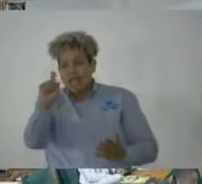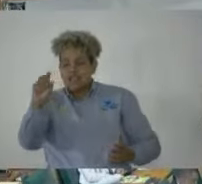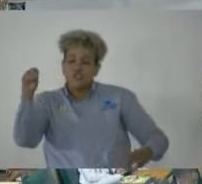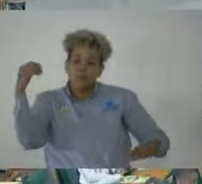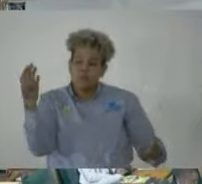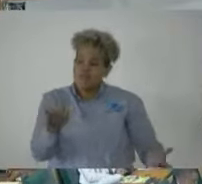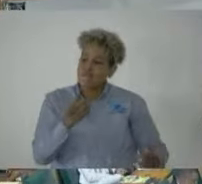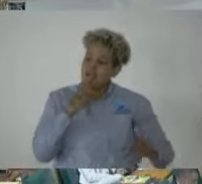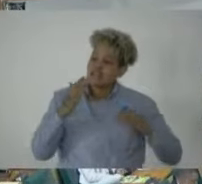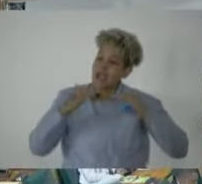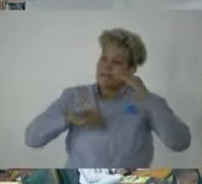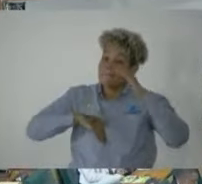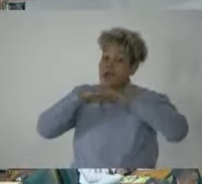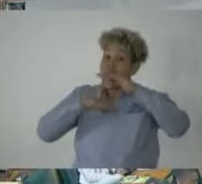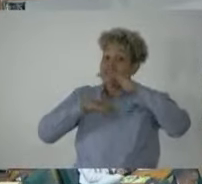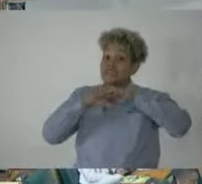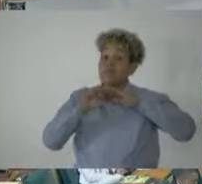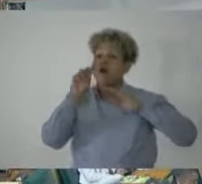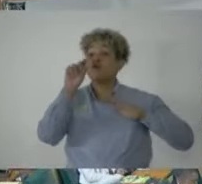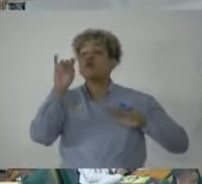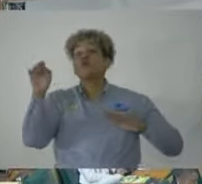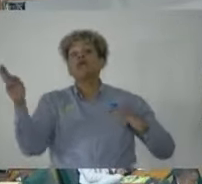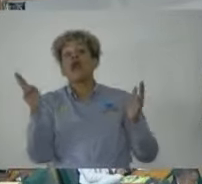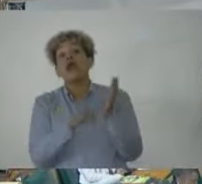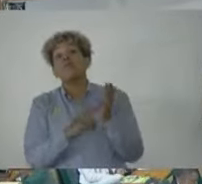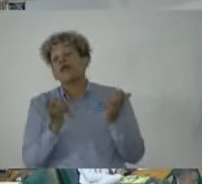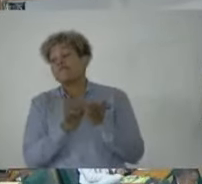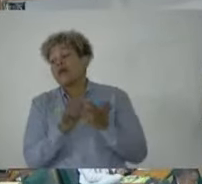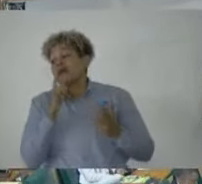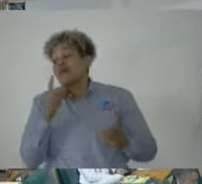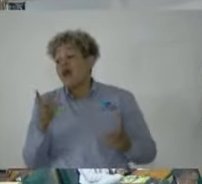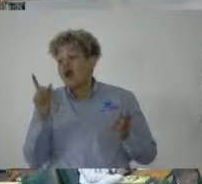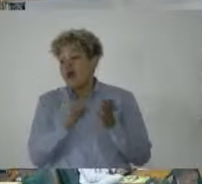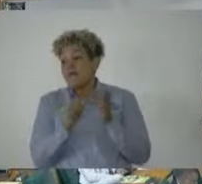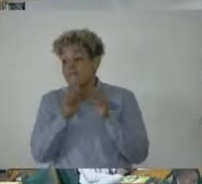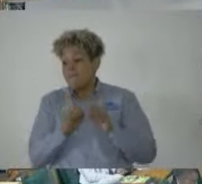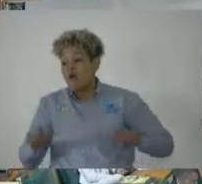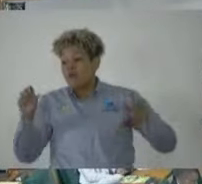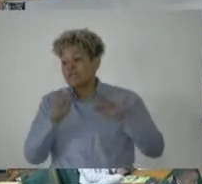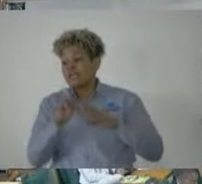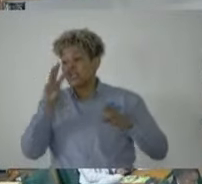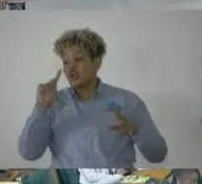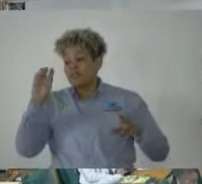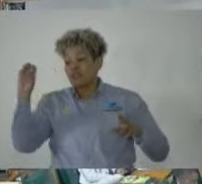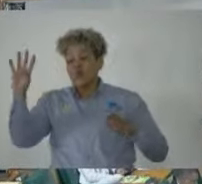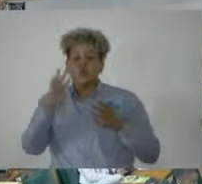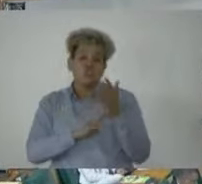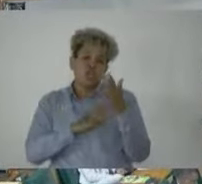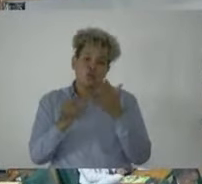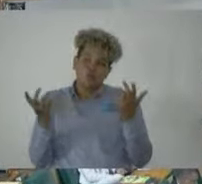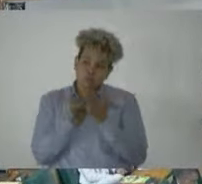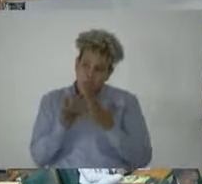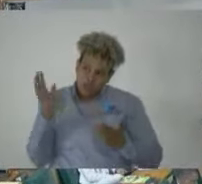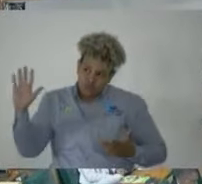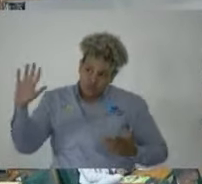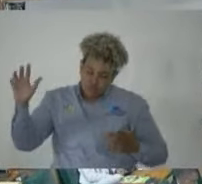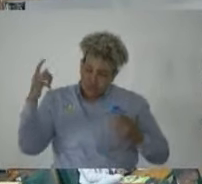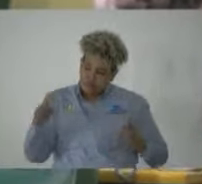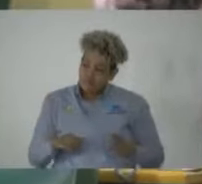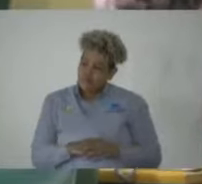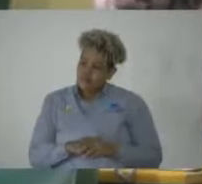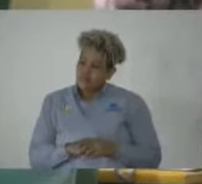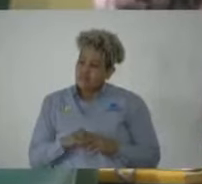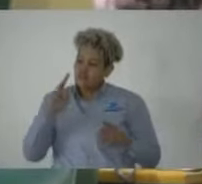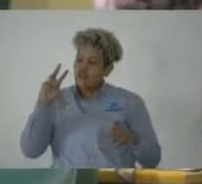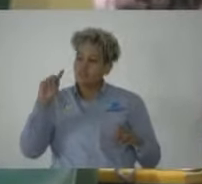that the maximum duties that could be applicable are published in the WTO schedule. Okay, so how the